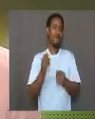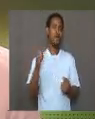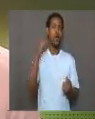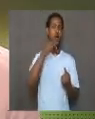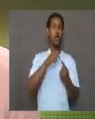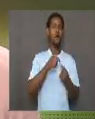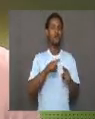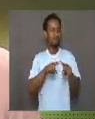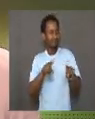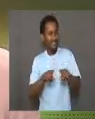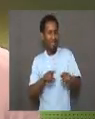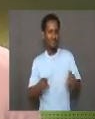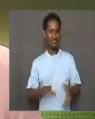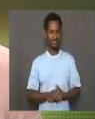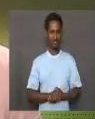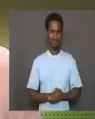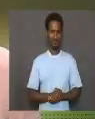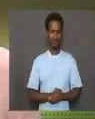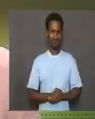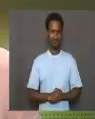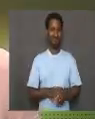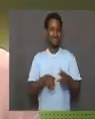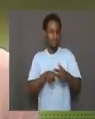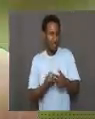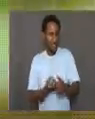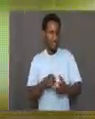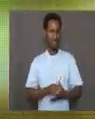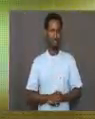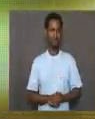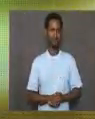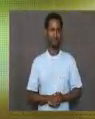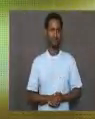of diversity. Let us begin.